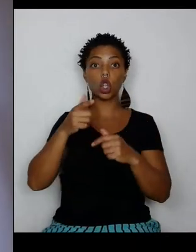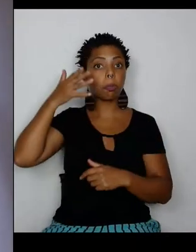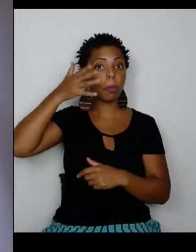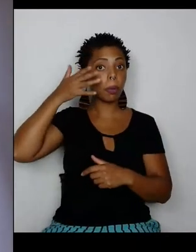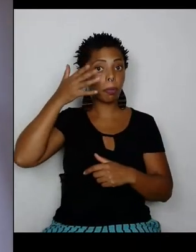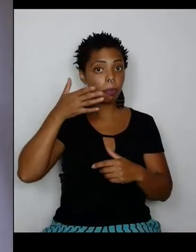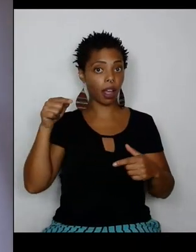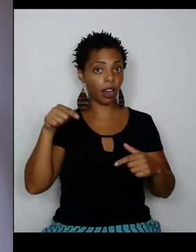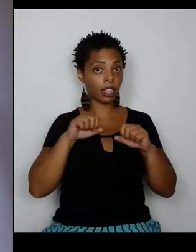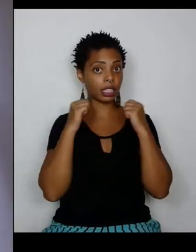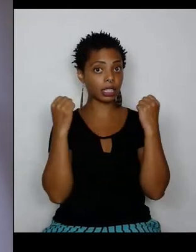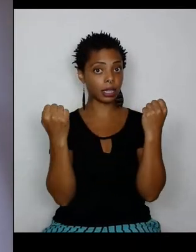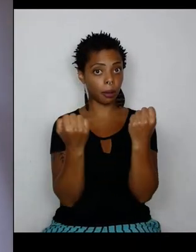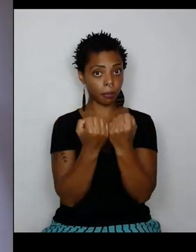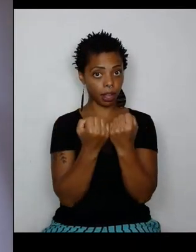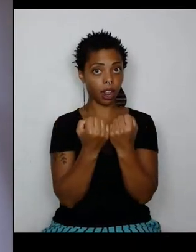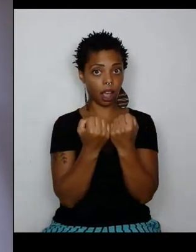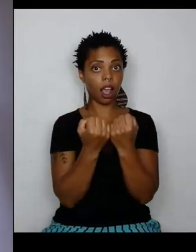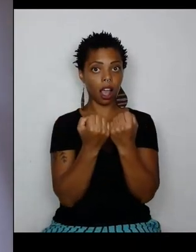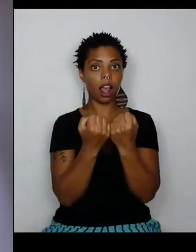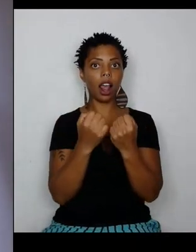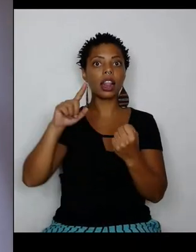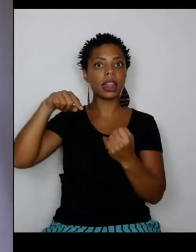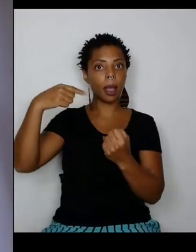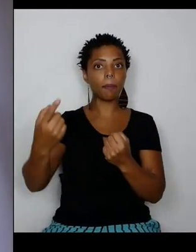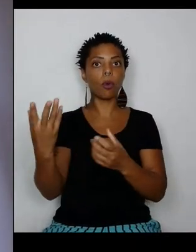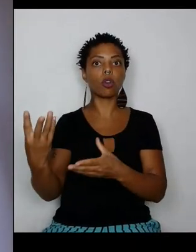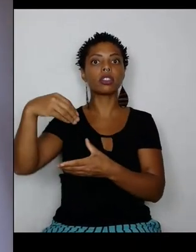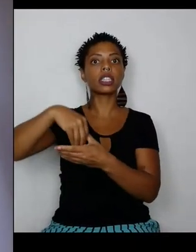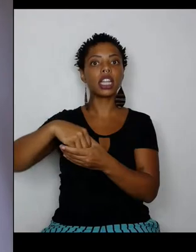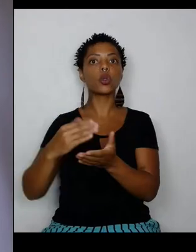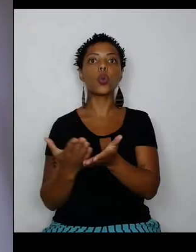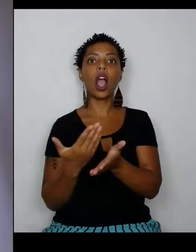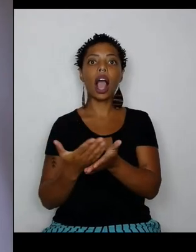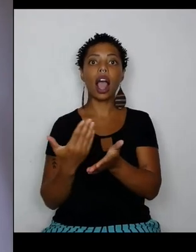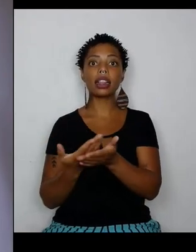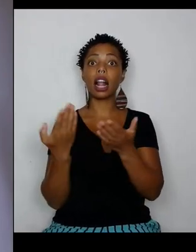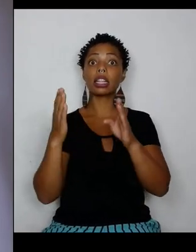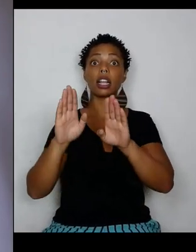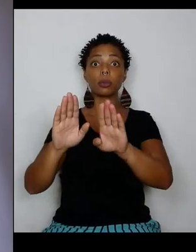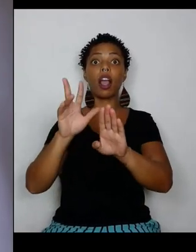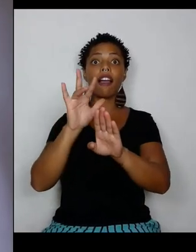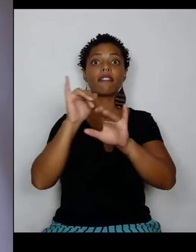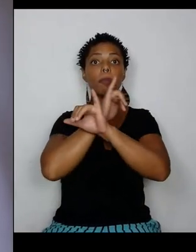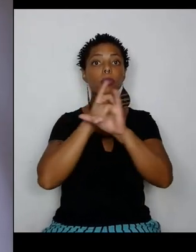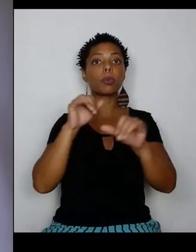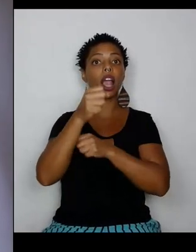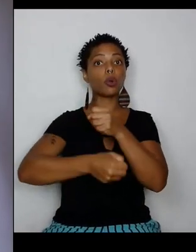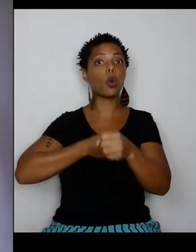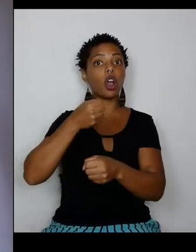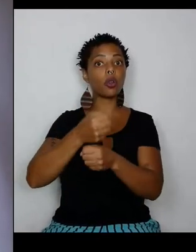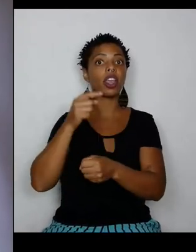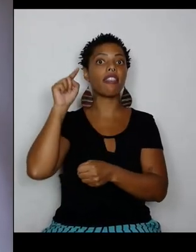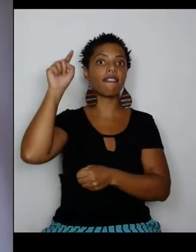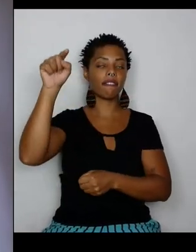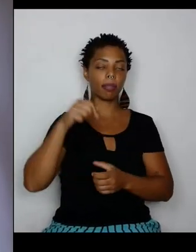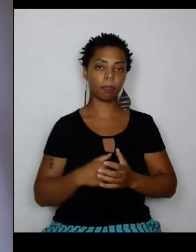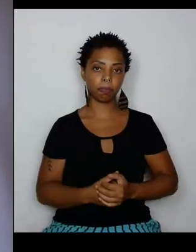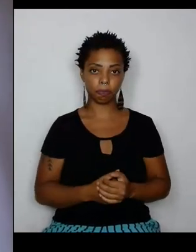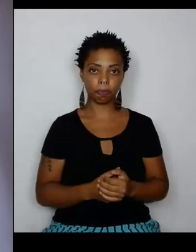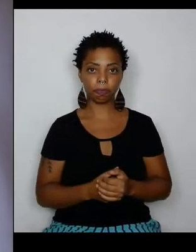today's presentations will be part of our exhibition catalog and should be published next